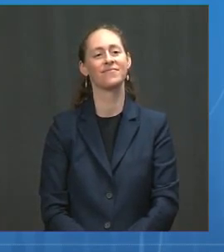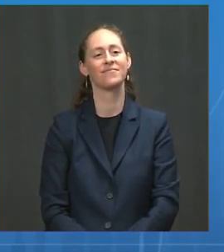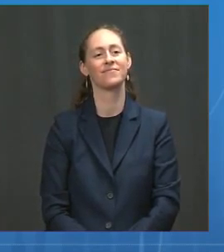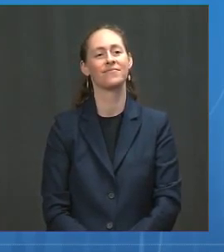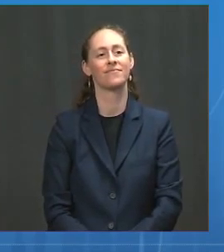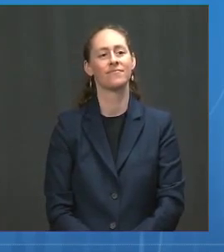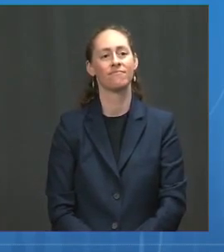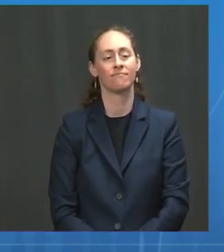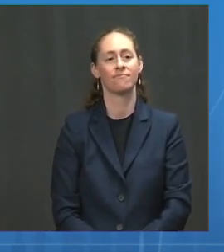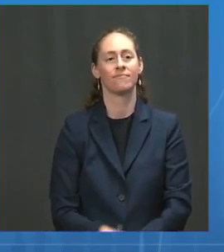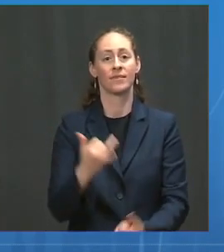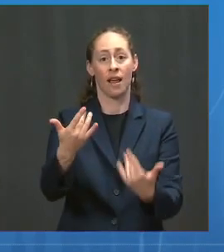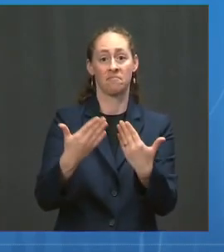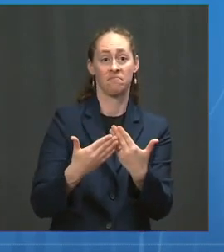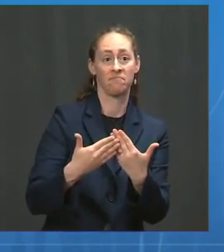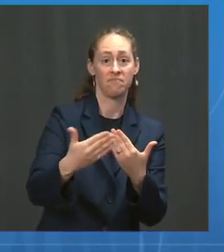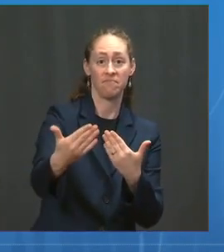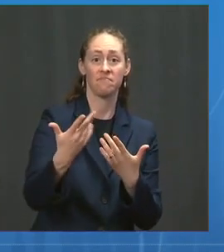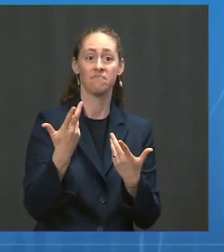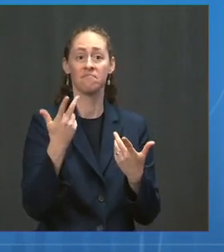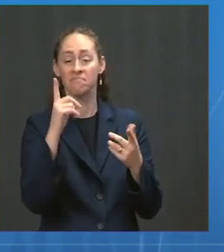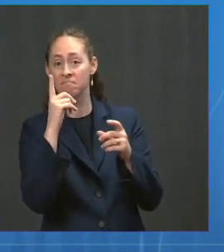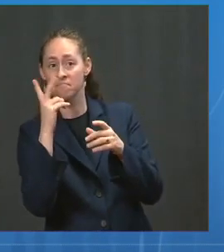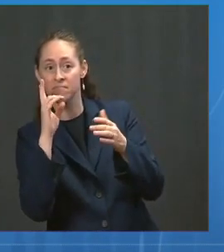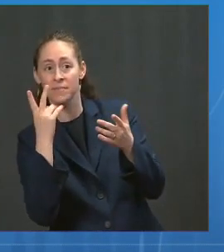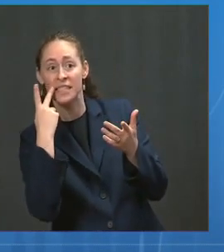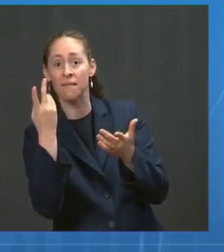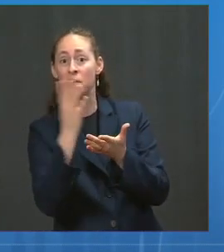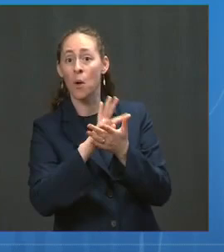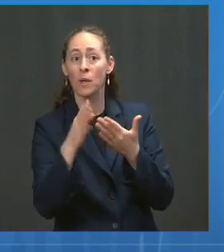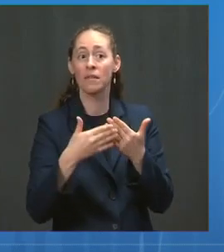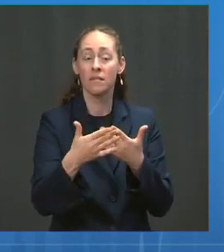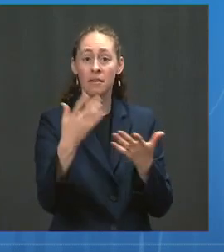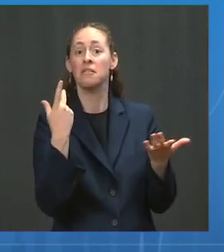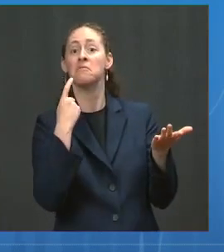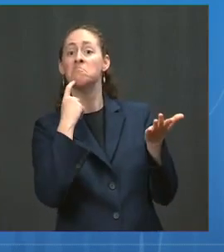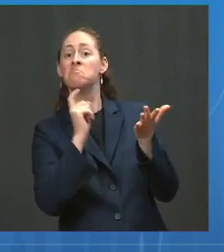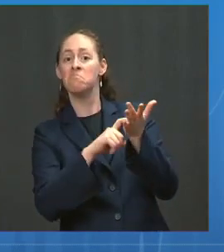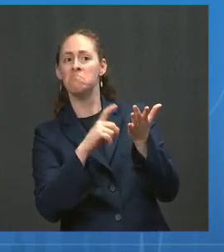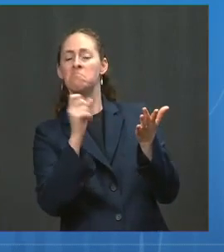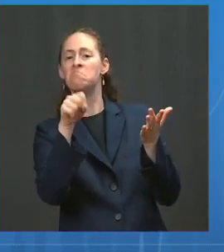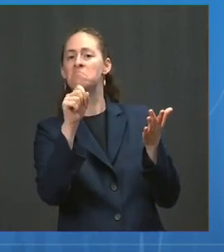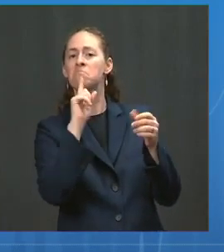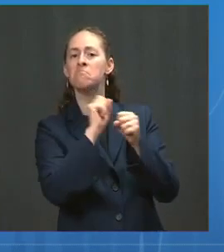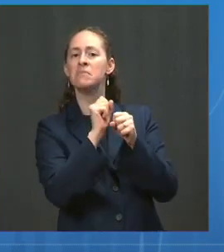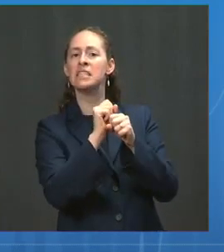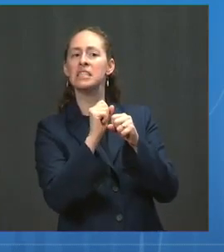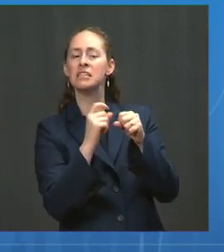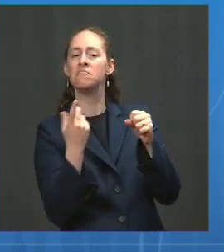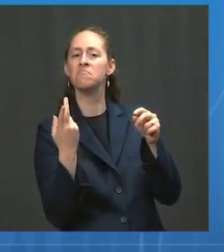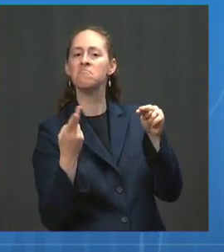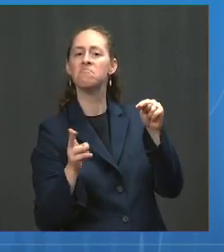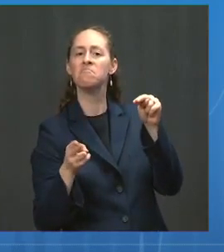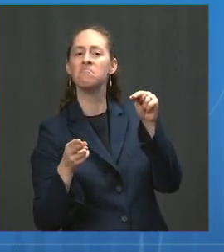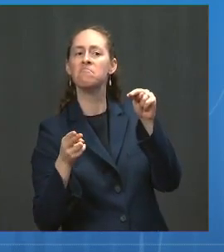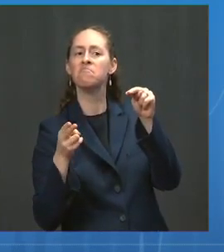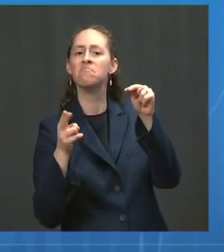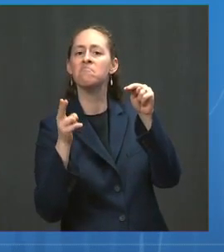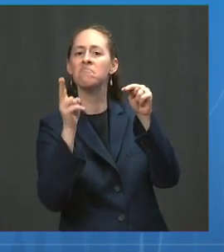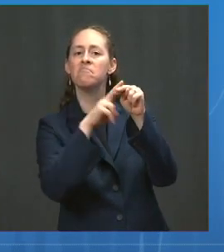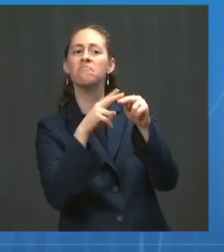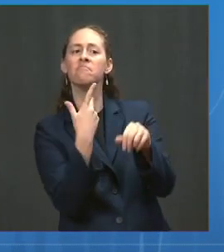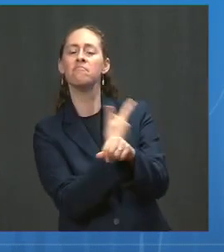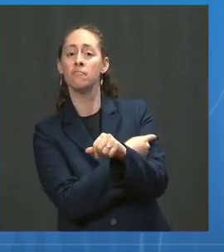the daily average number of Americans newly vaccinated. And importantly, we're seeing the most significant increases in states